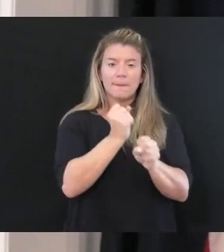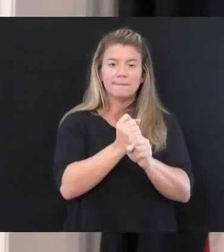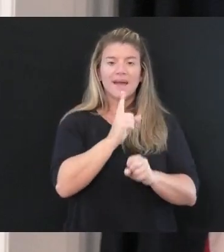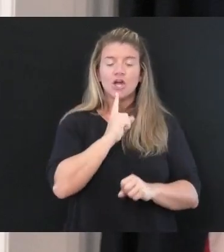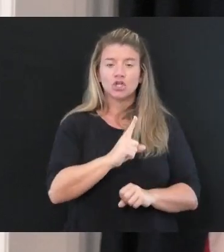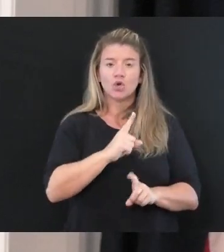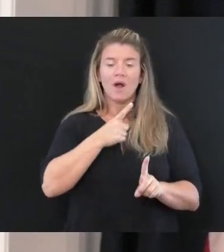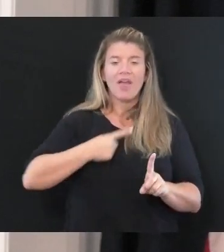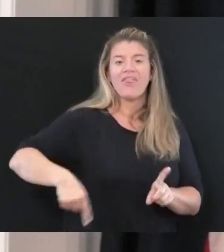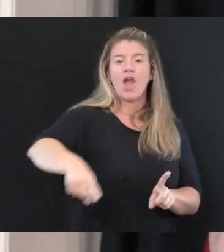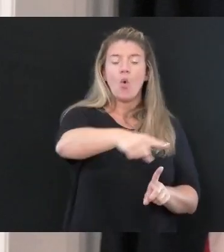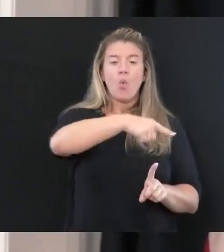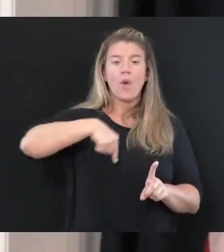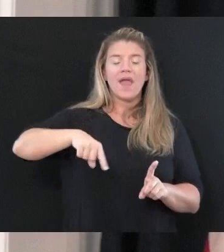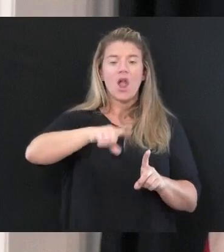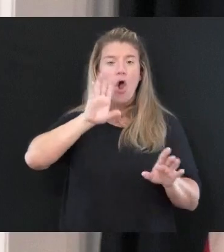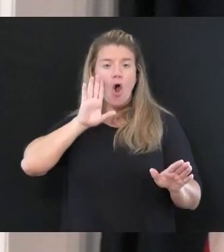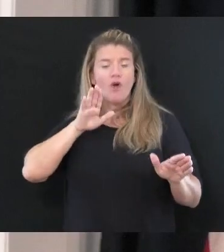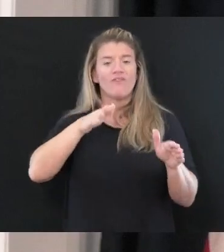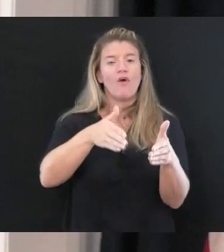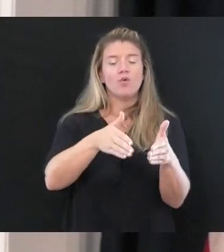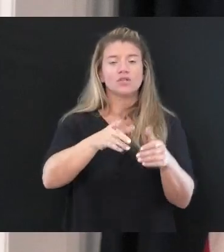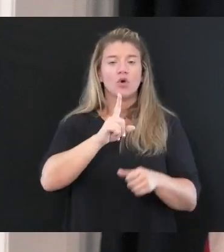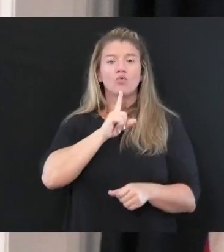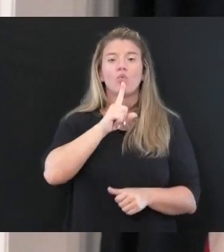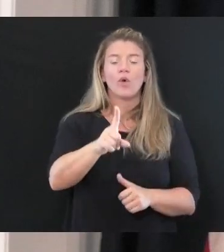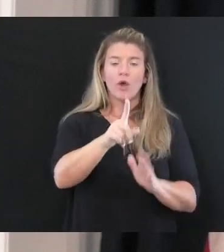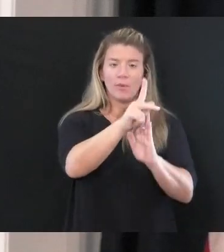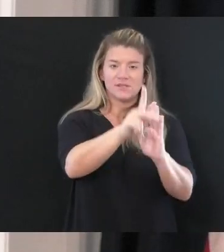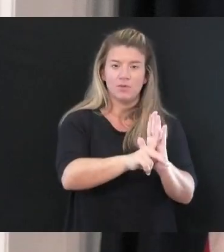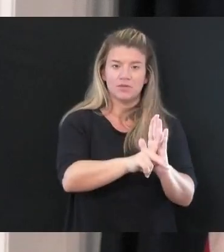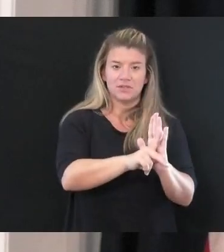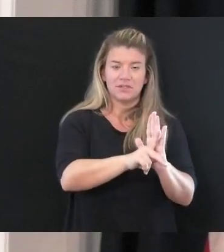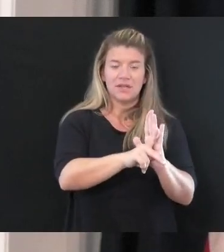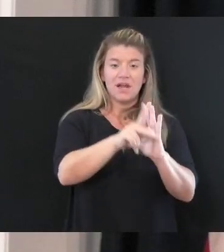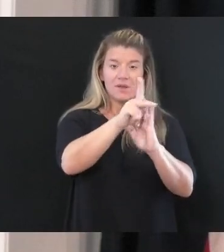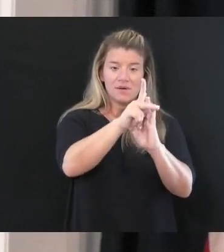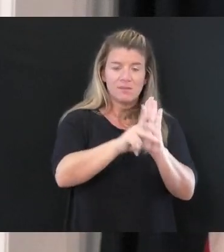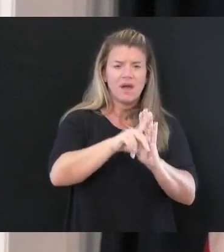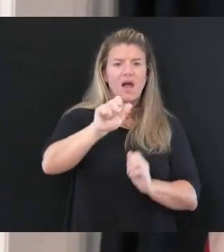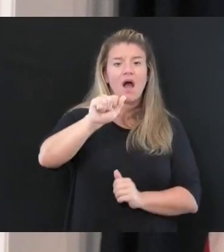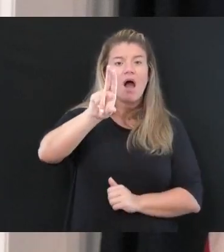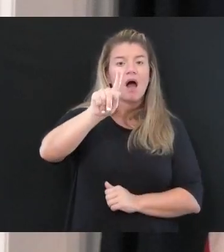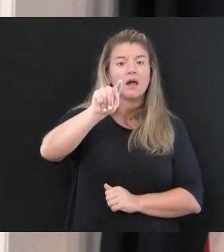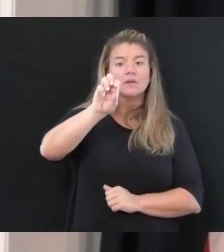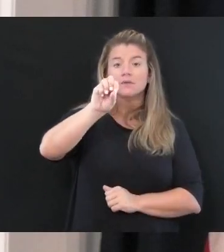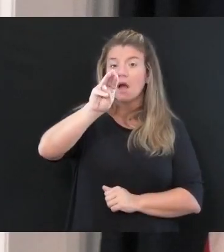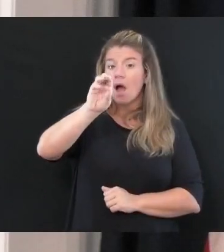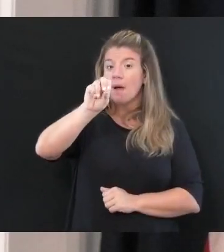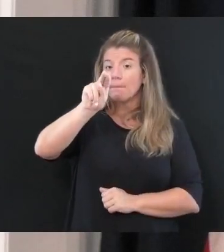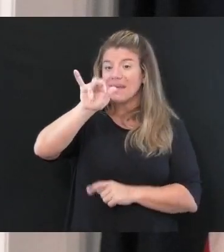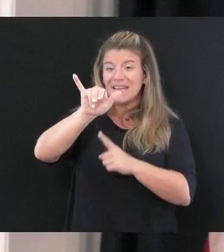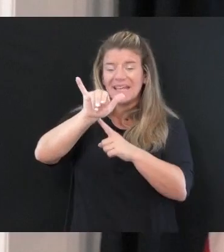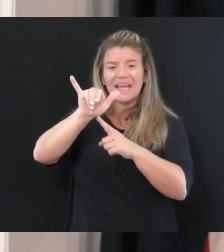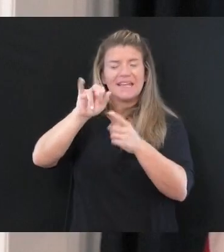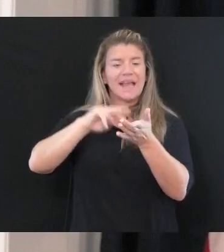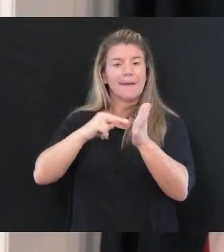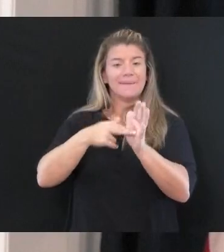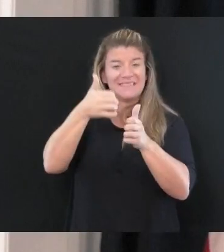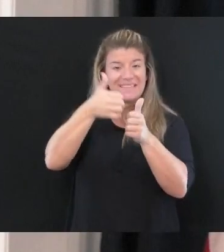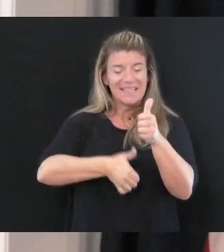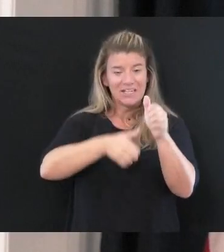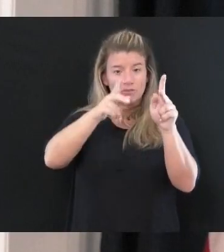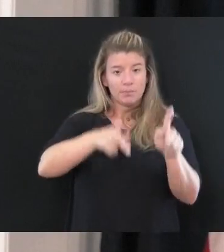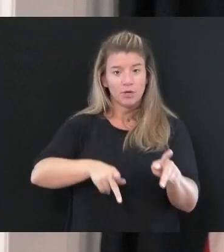are focused on 4 real principles. The principle of autonomy, which is the principle that each person should be able